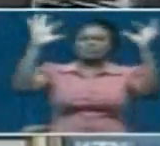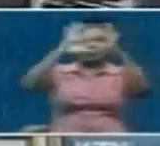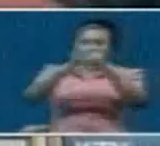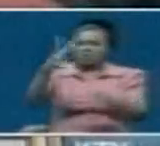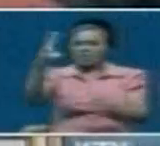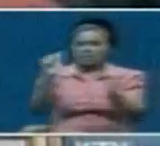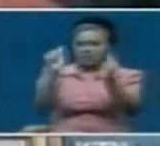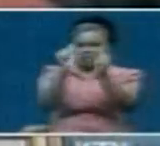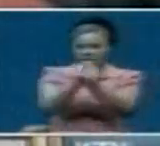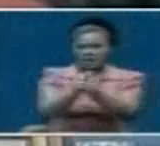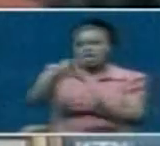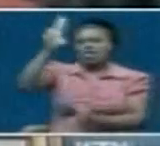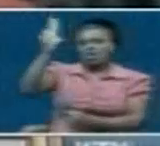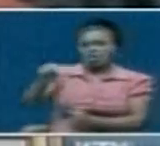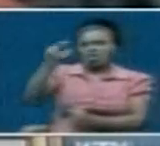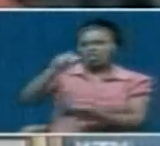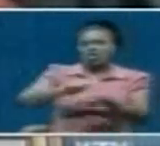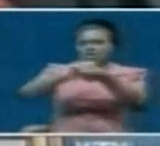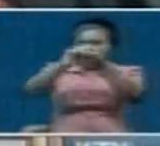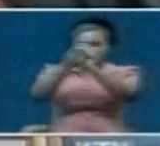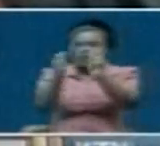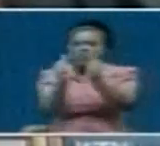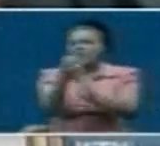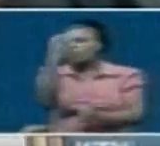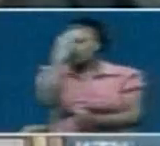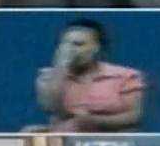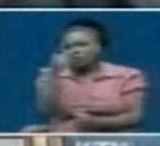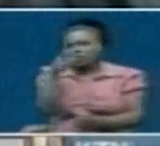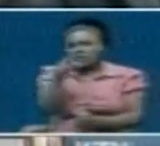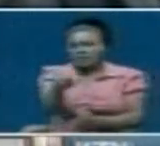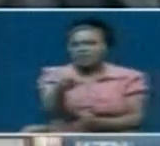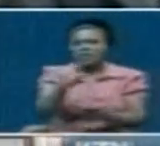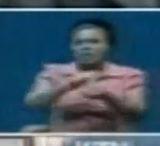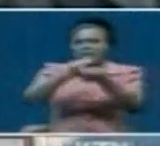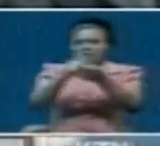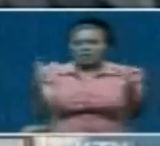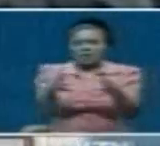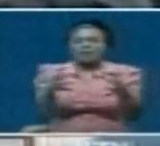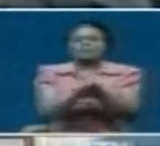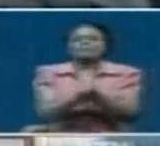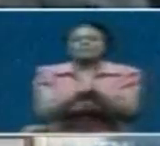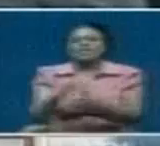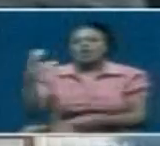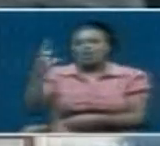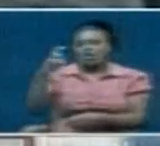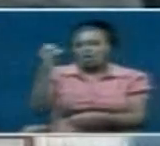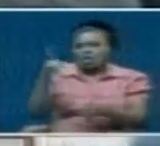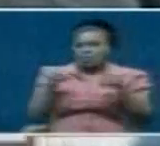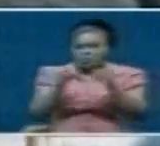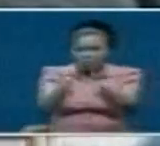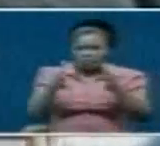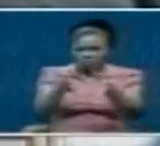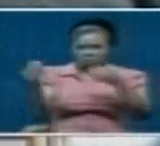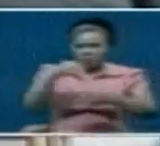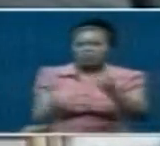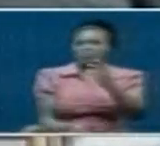in 2010, the No side fashioned Deputy President William Ruto as Rift Valley kingpin. CORD's referendum push is likely